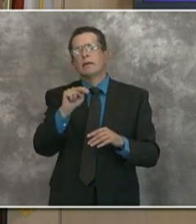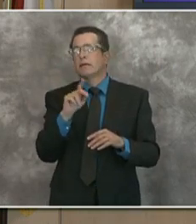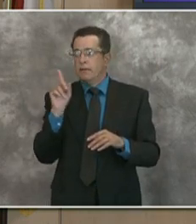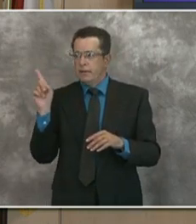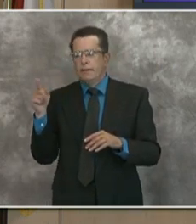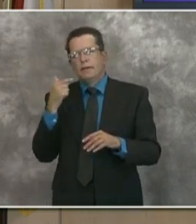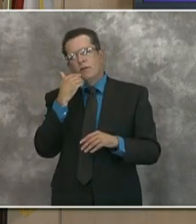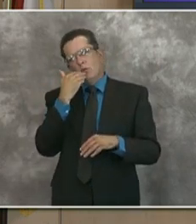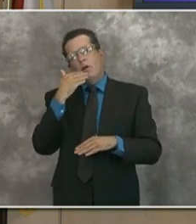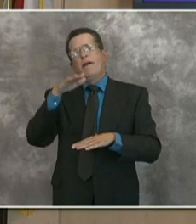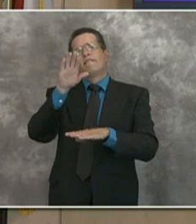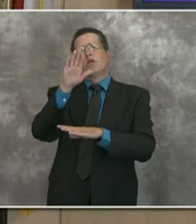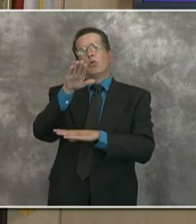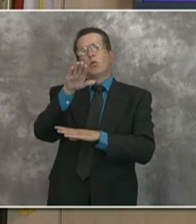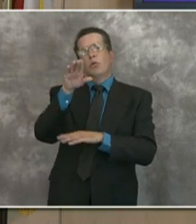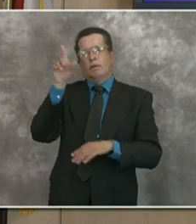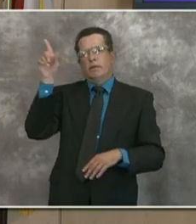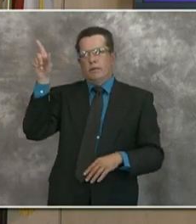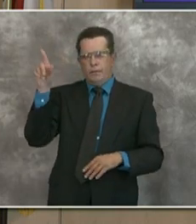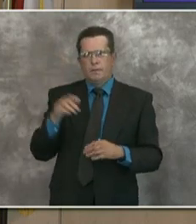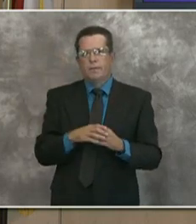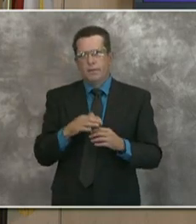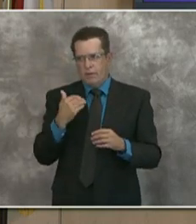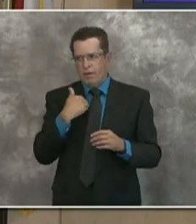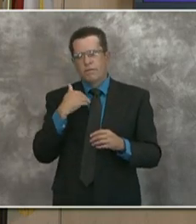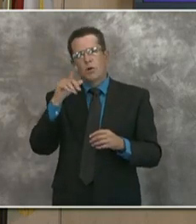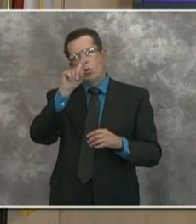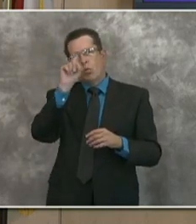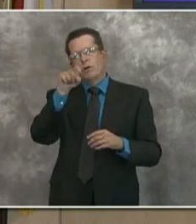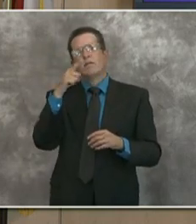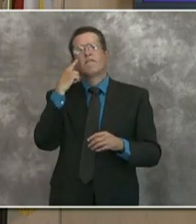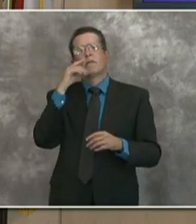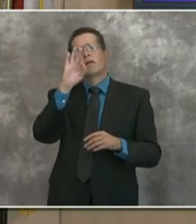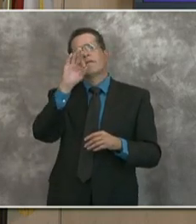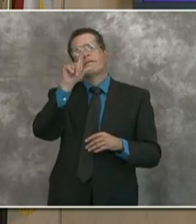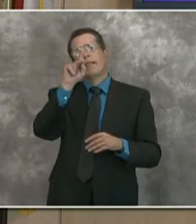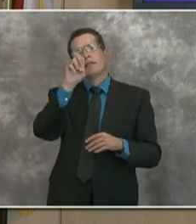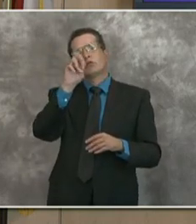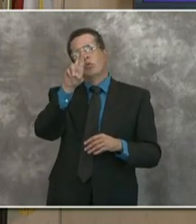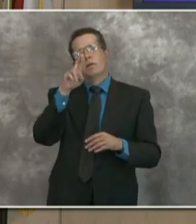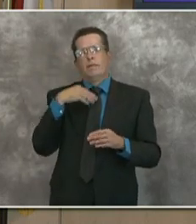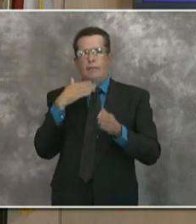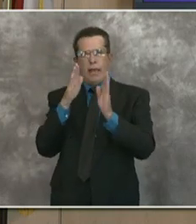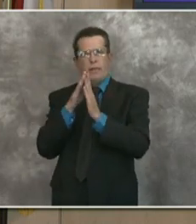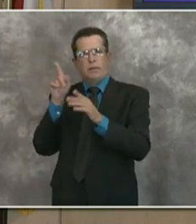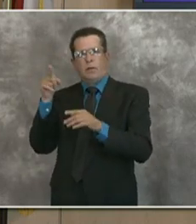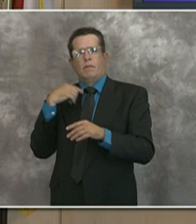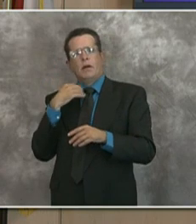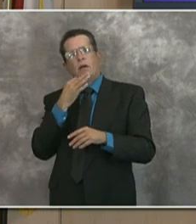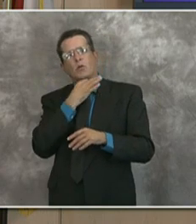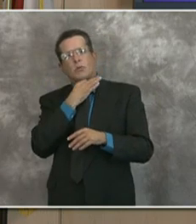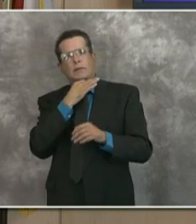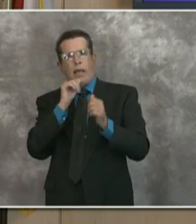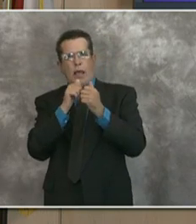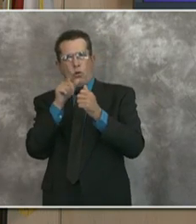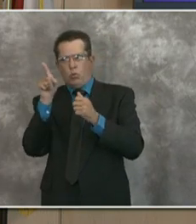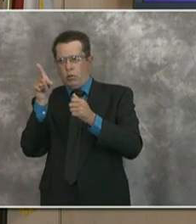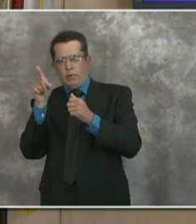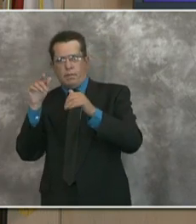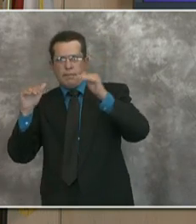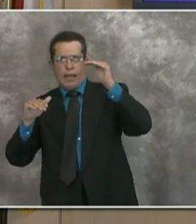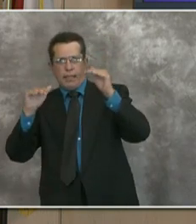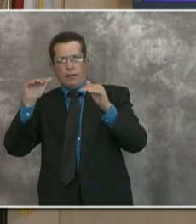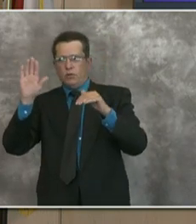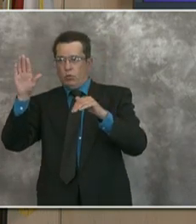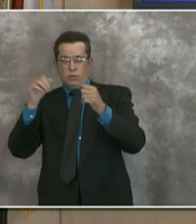Good afternoon, guys. This question, I believe, for Supervisor Fletcher. I'm curious, how do you balance your support for